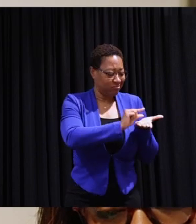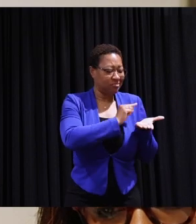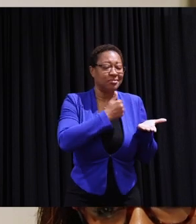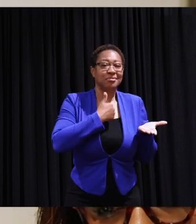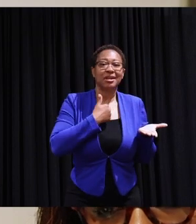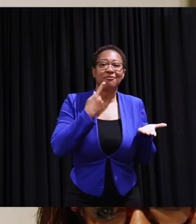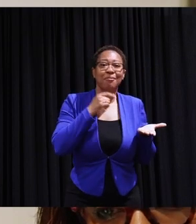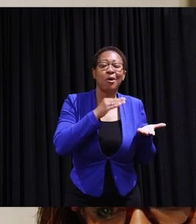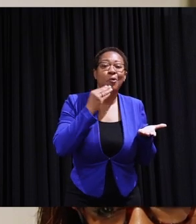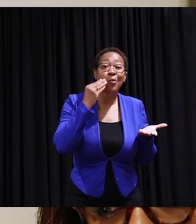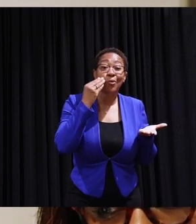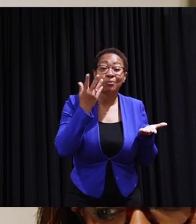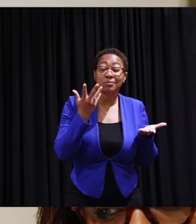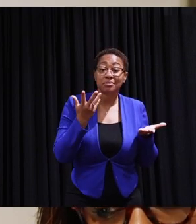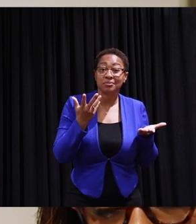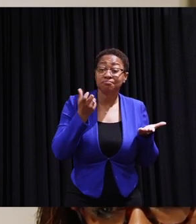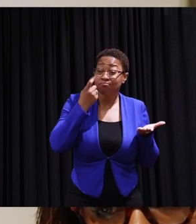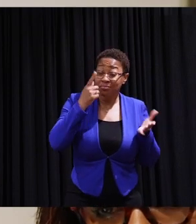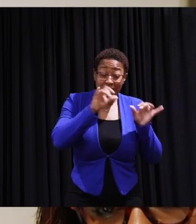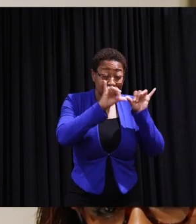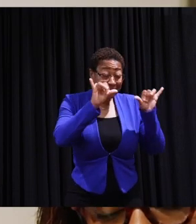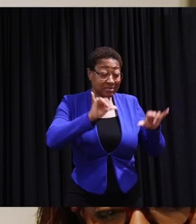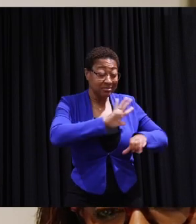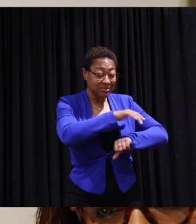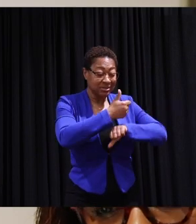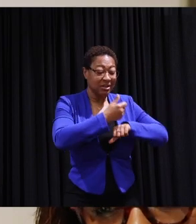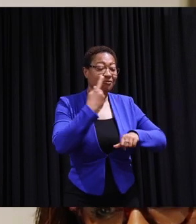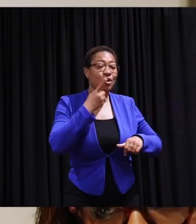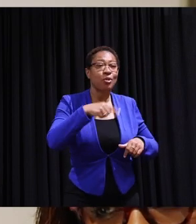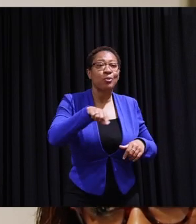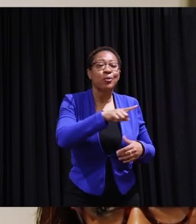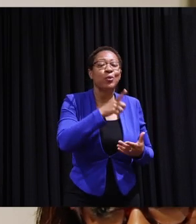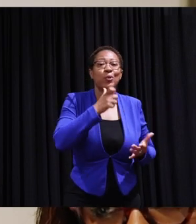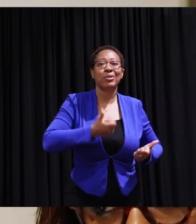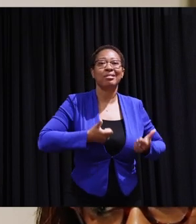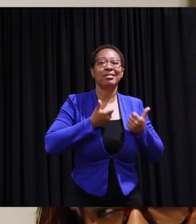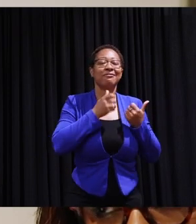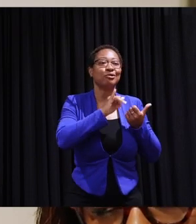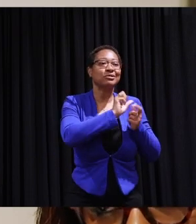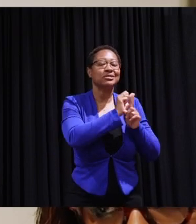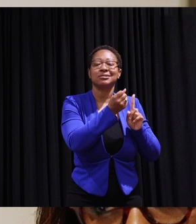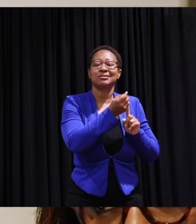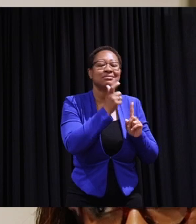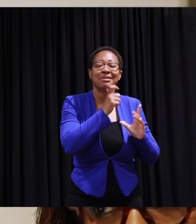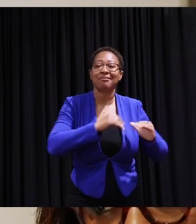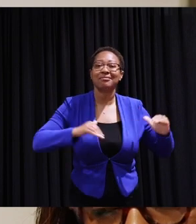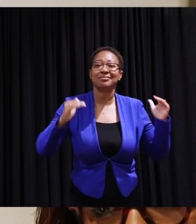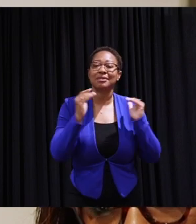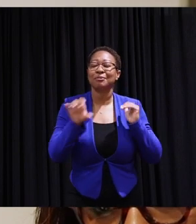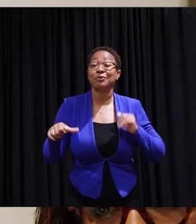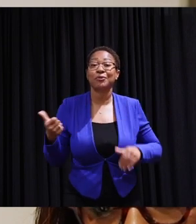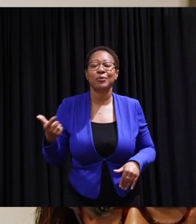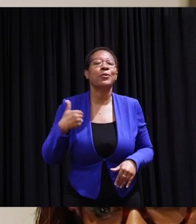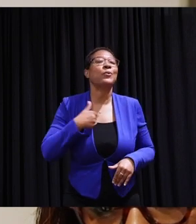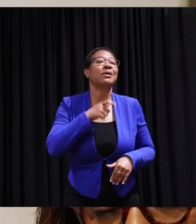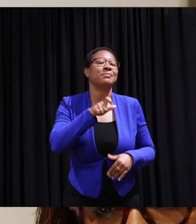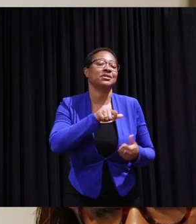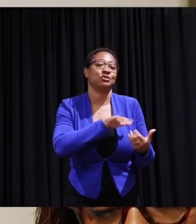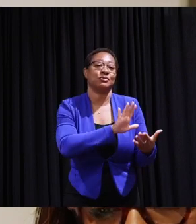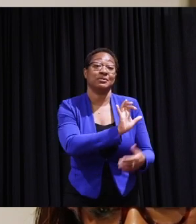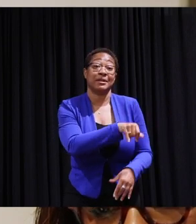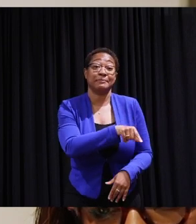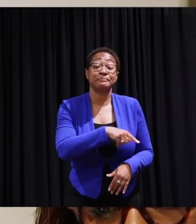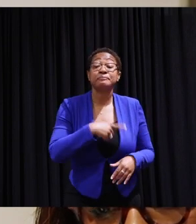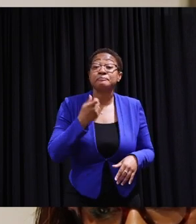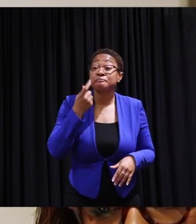for people of color to not be in equitable situations. And so that's something that we need to address. Also, for